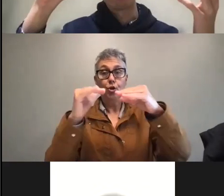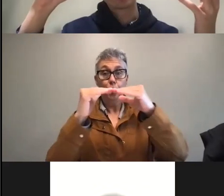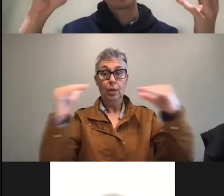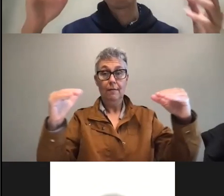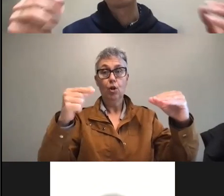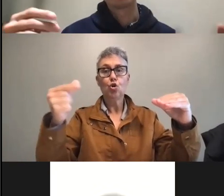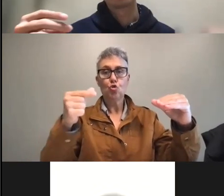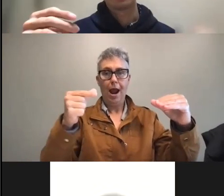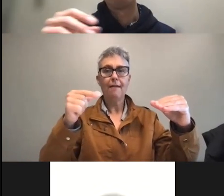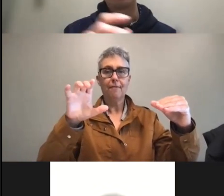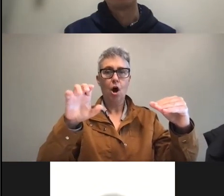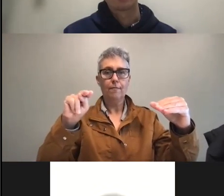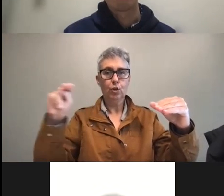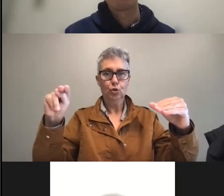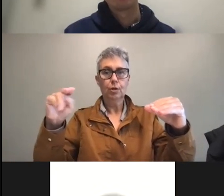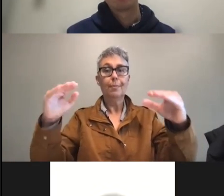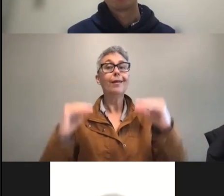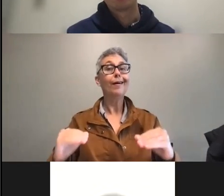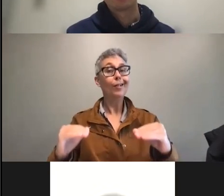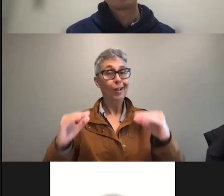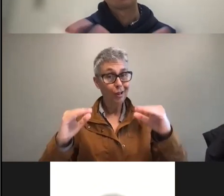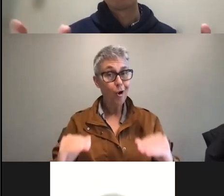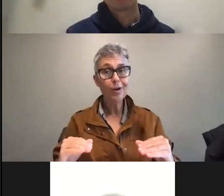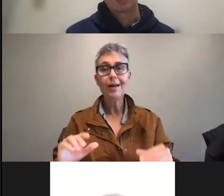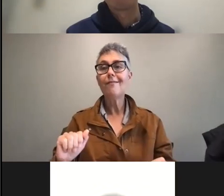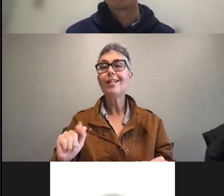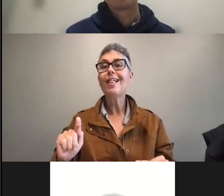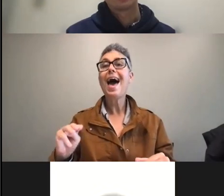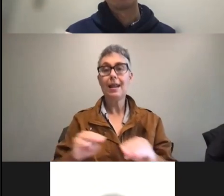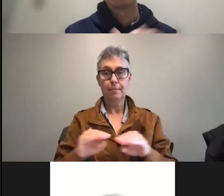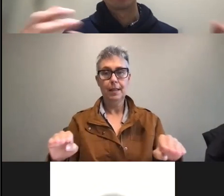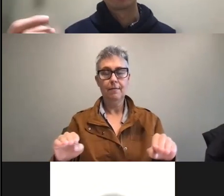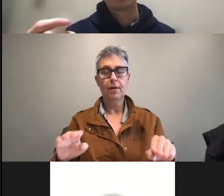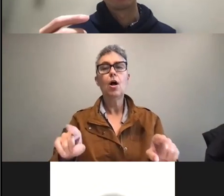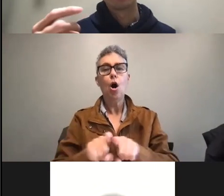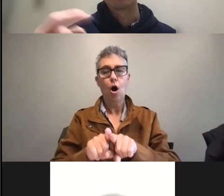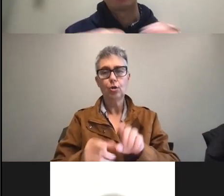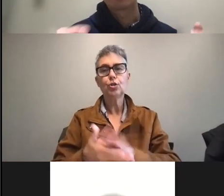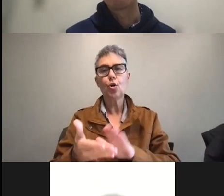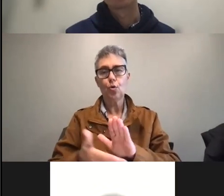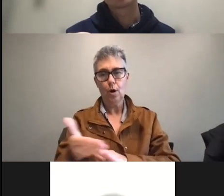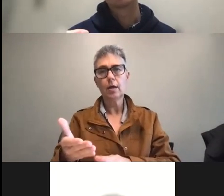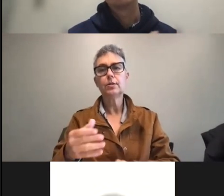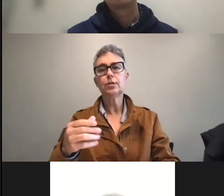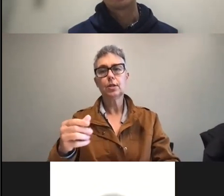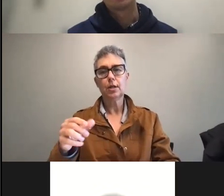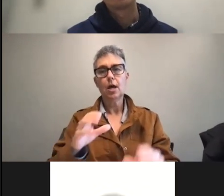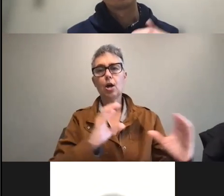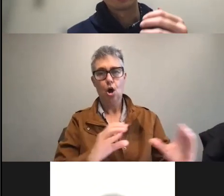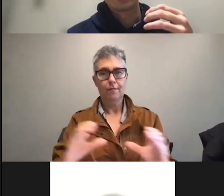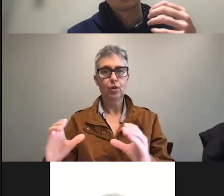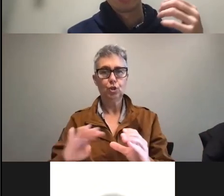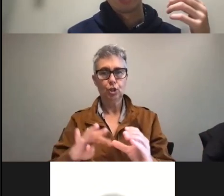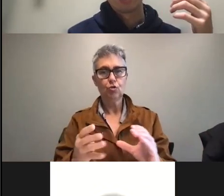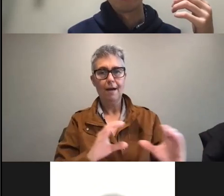graph convolution, but you also have a lower level atom level graph that also running graph convolution, and